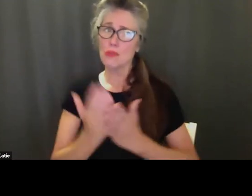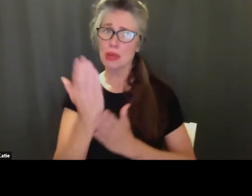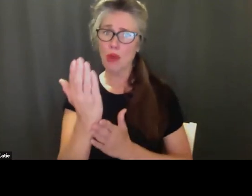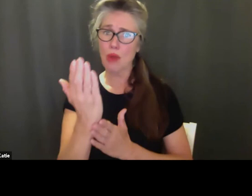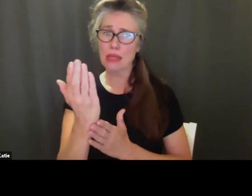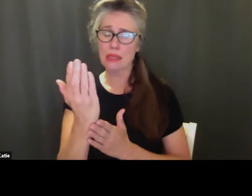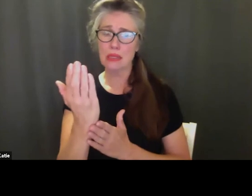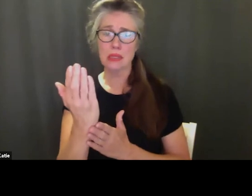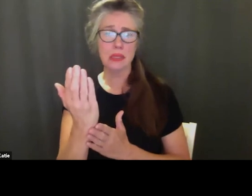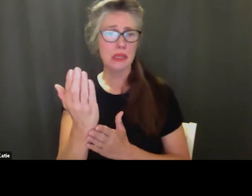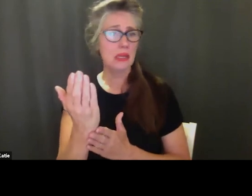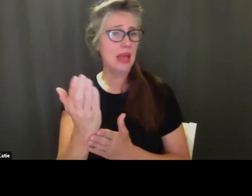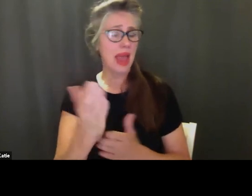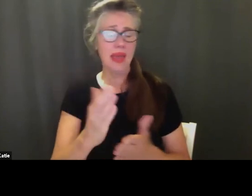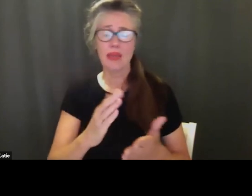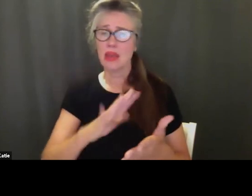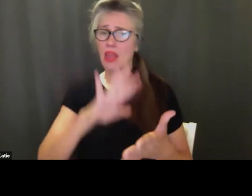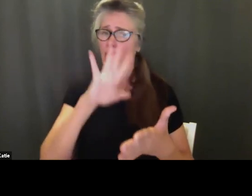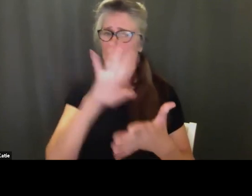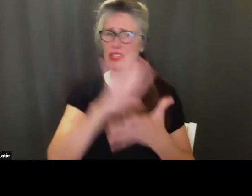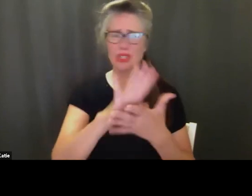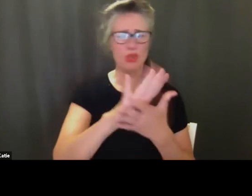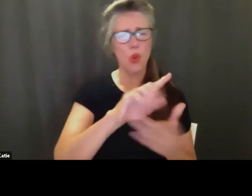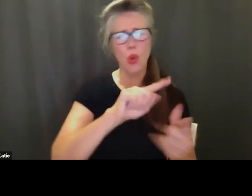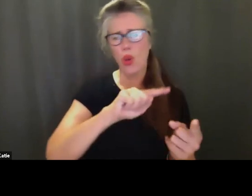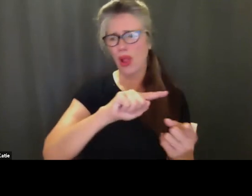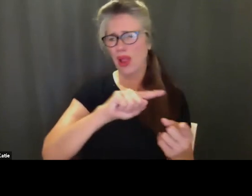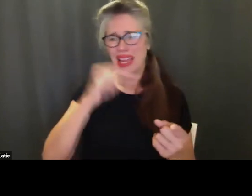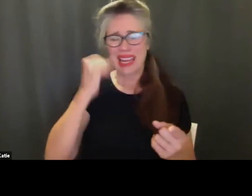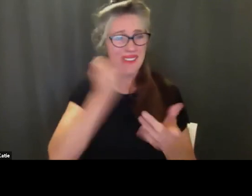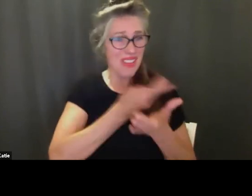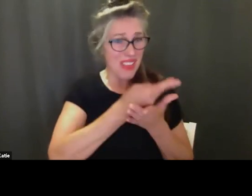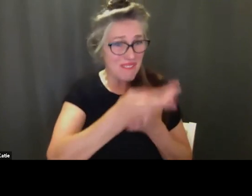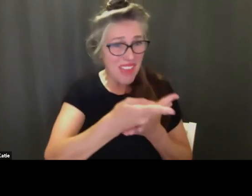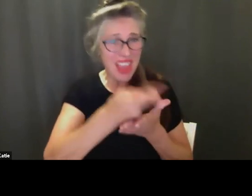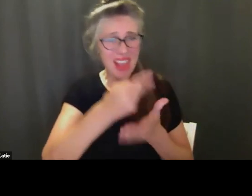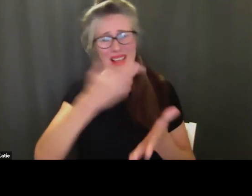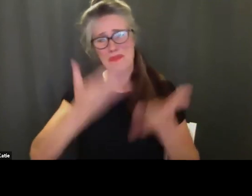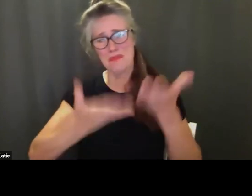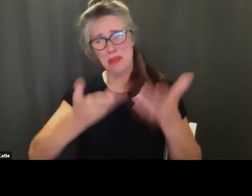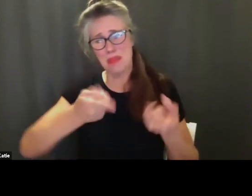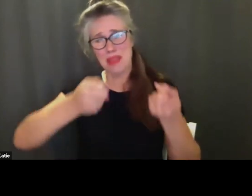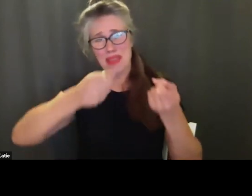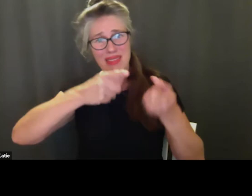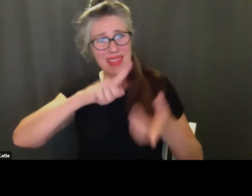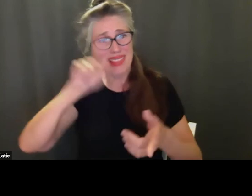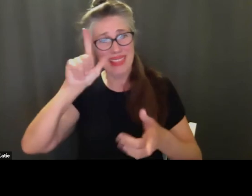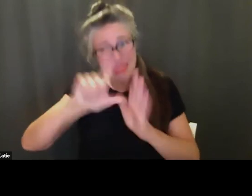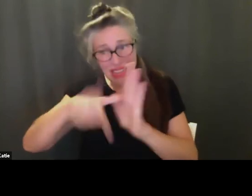prison pipeline, and it's a big piece of it. So thank you for listening.